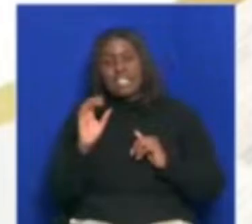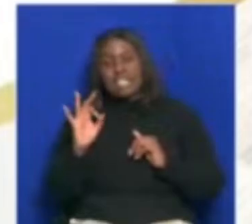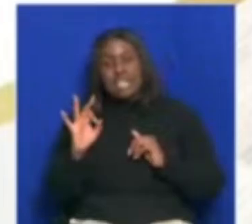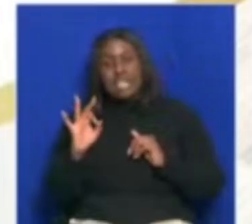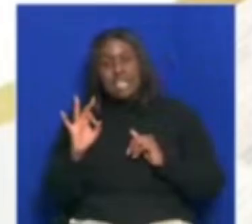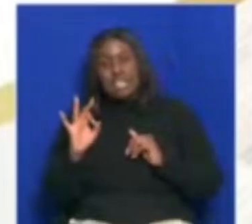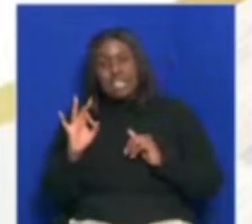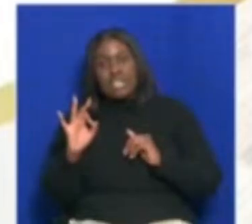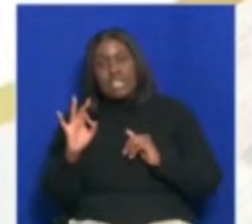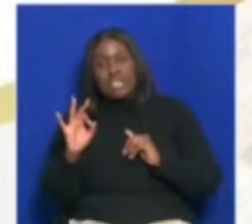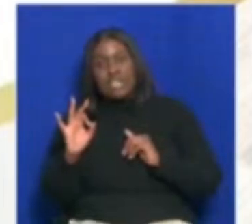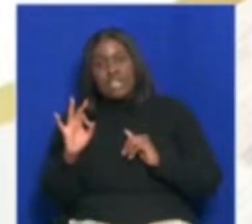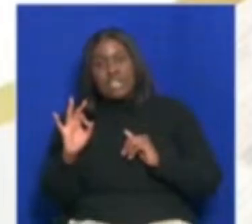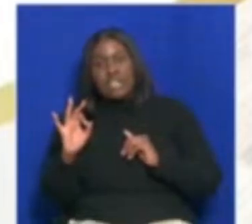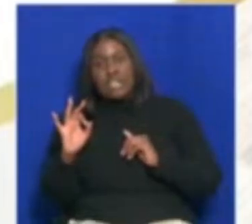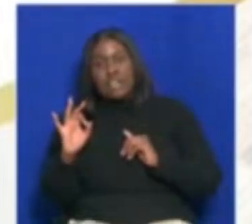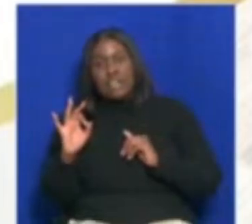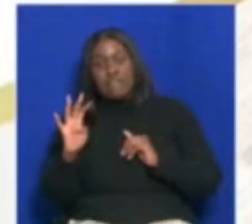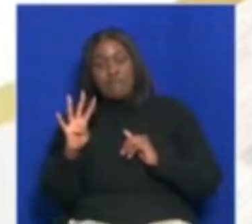That's cash deposits.